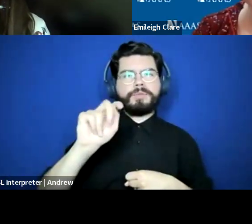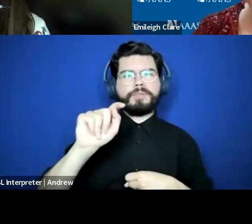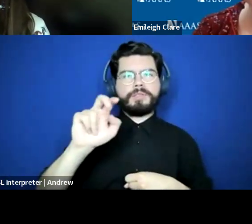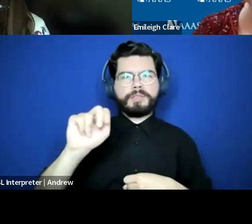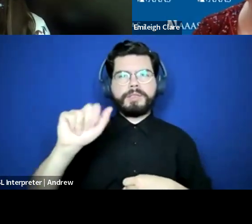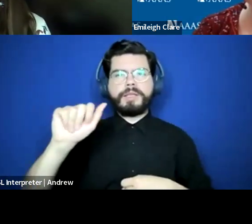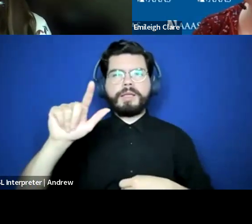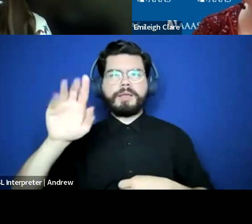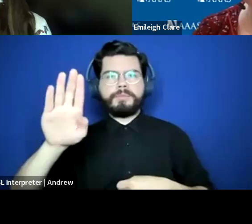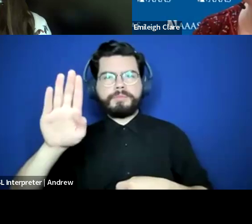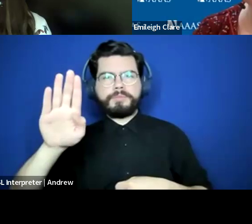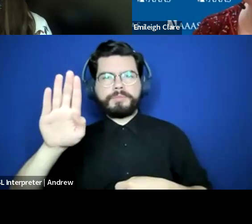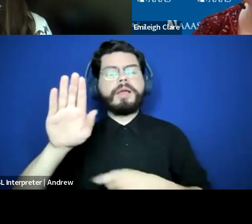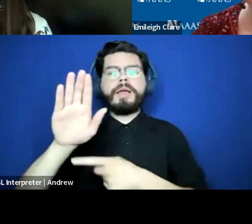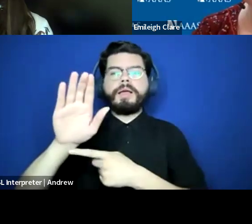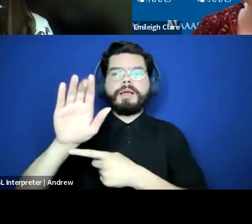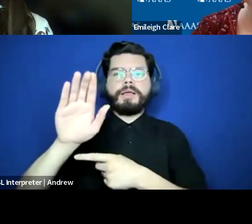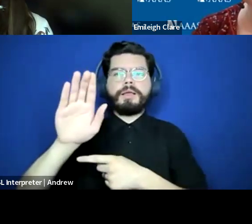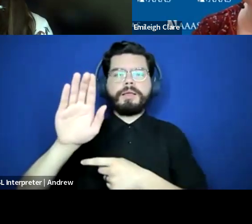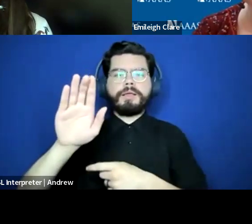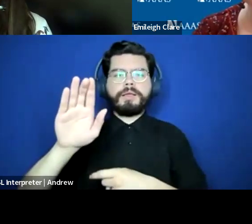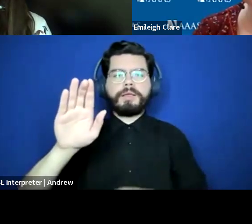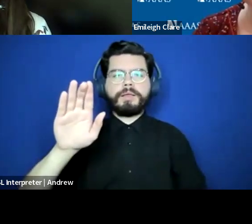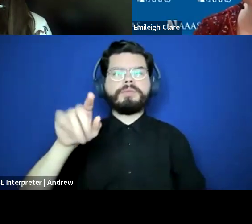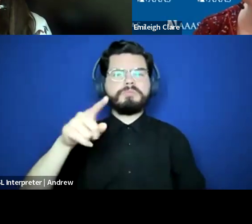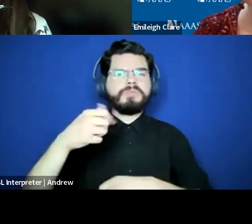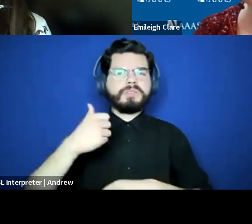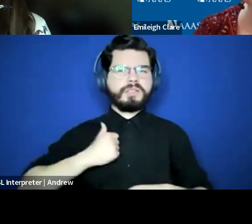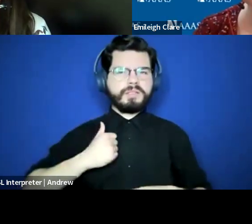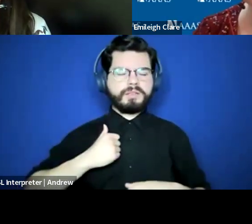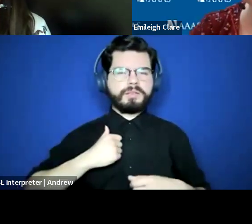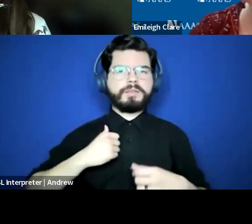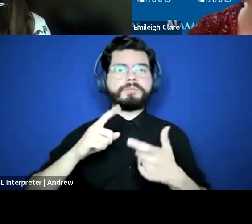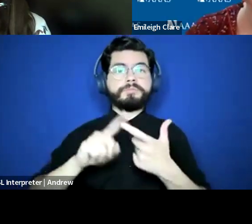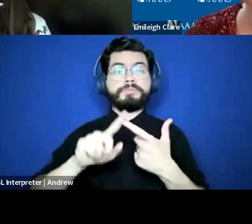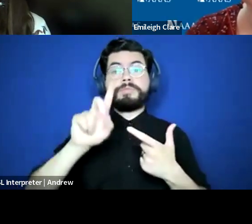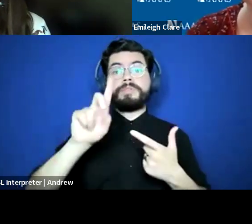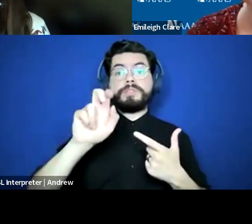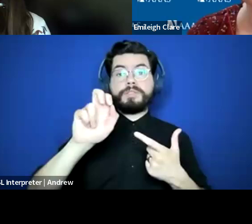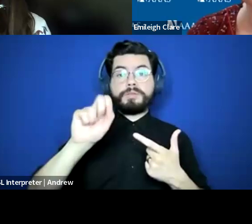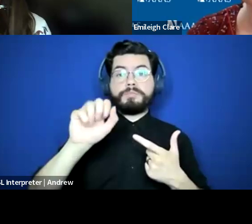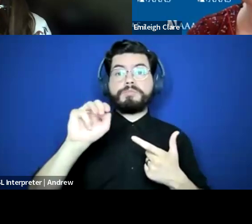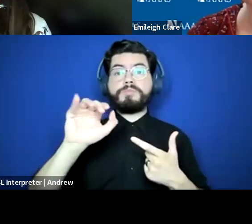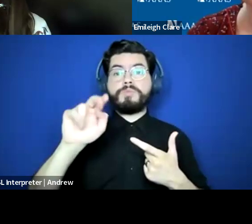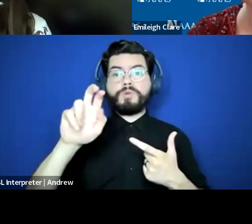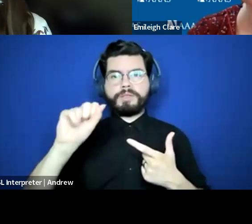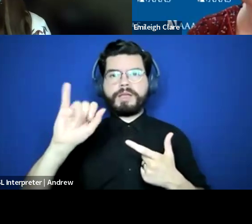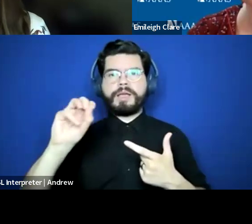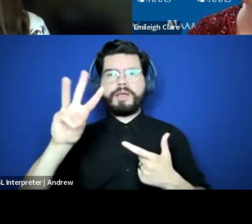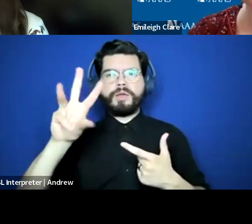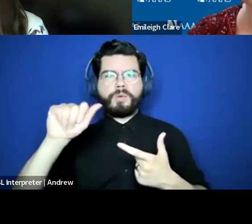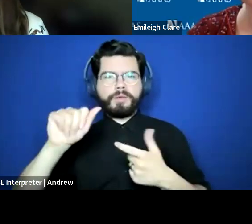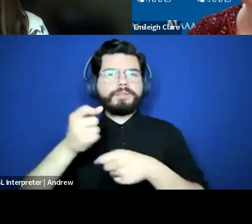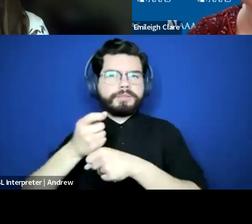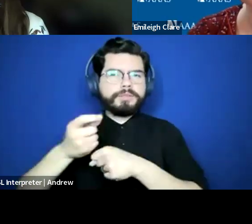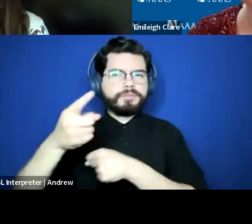Sacramento, California. So there's tons of opportunities for students and early career professionals to learn and network there through different